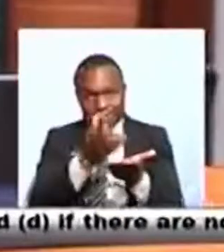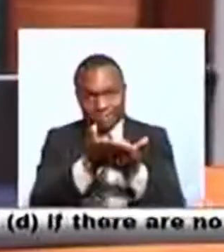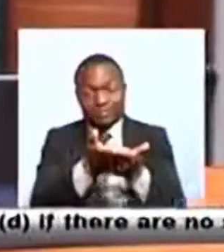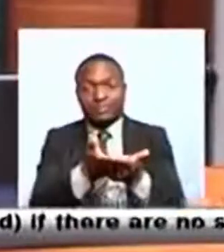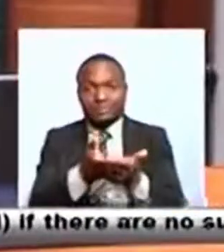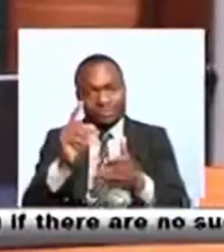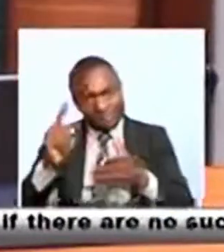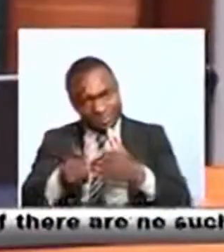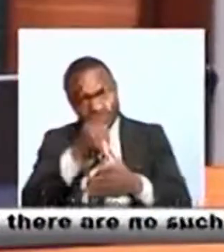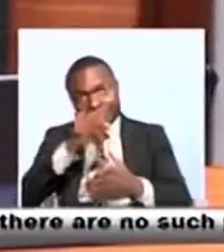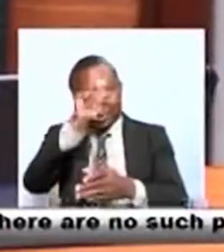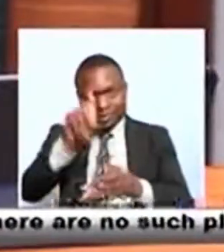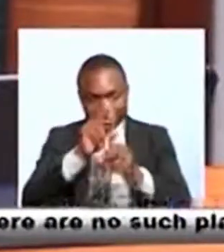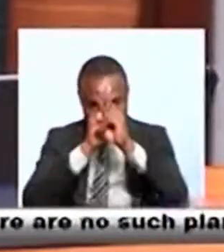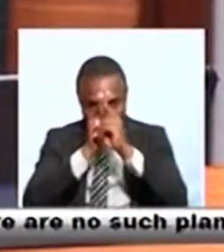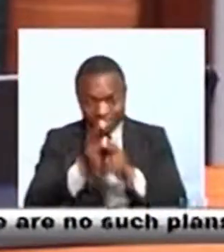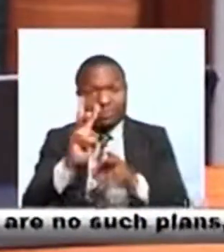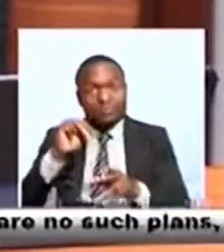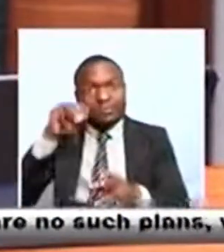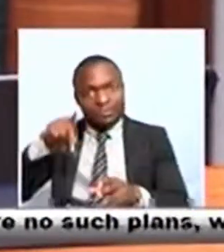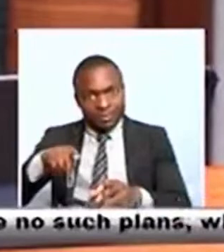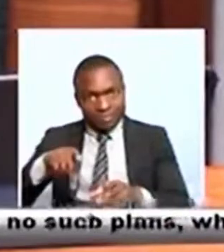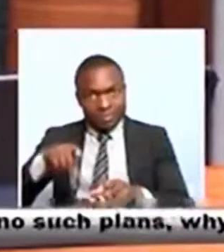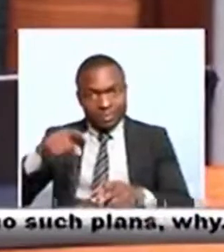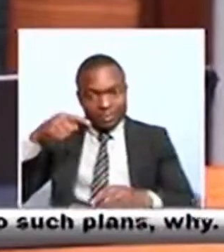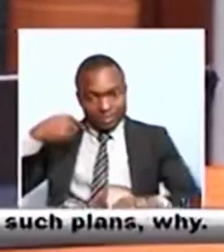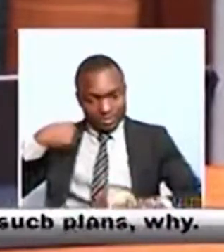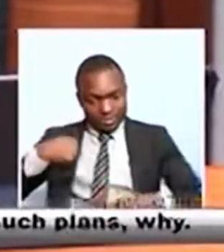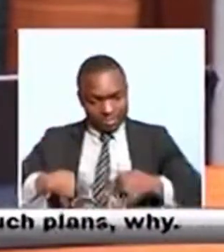Next question, the Honorable Member for Kamfinsa.